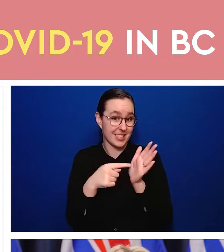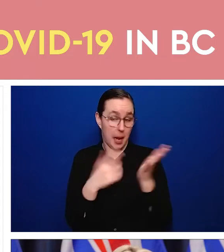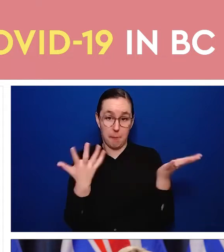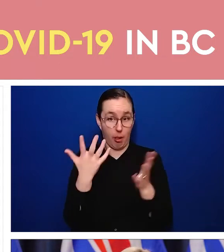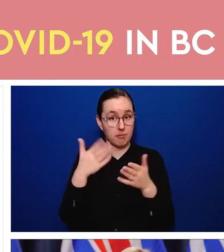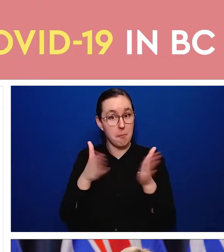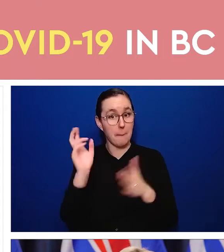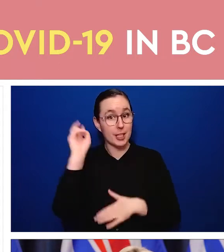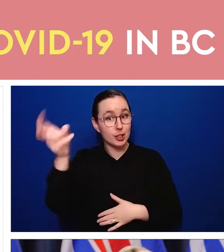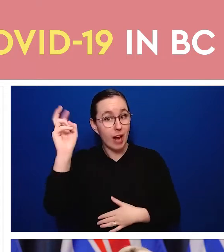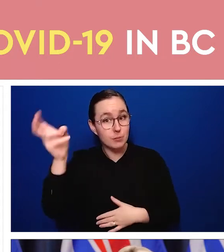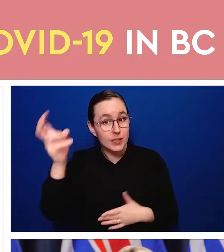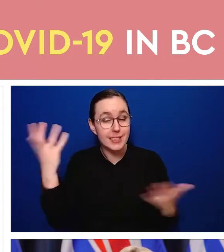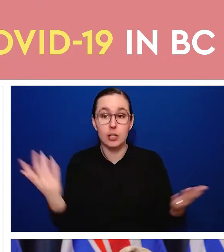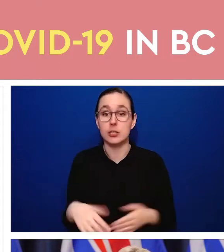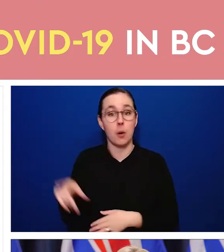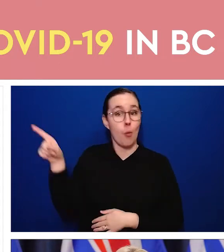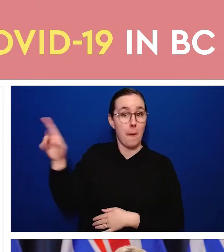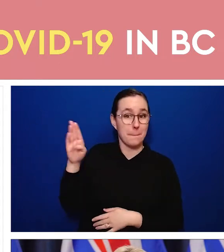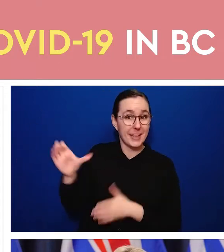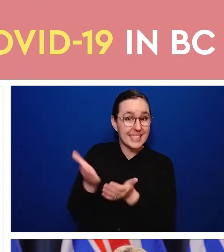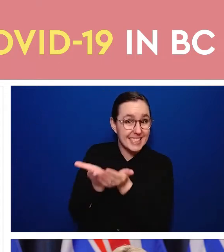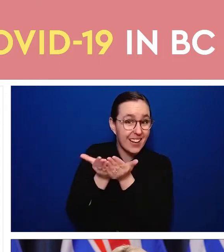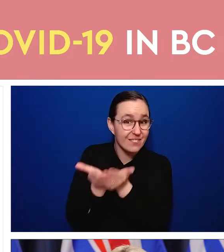longer, as I said, mandated under an order.